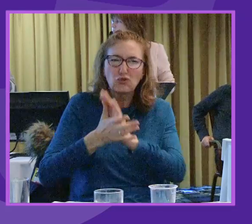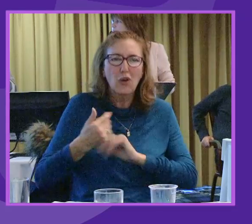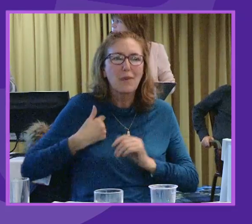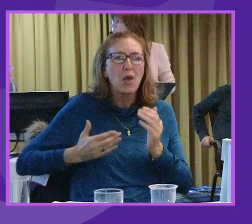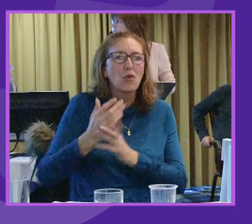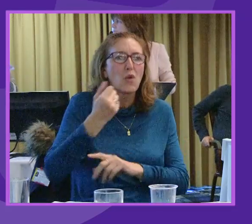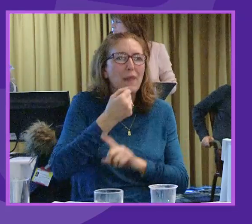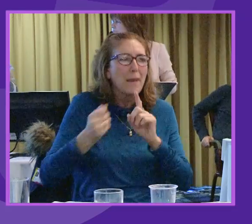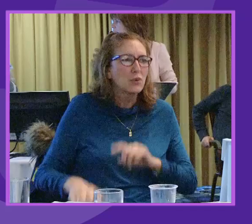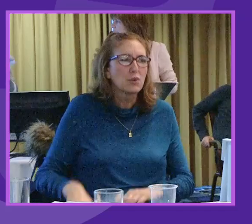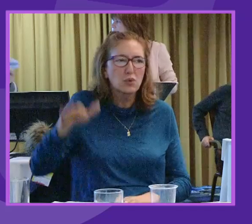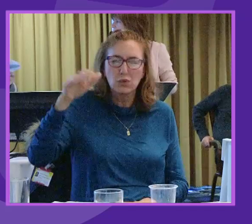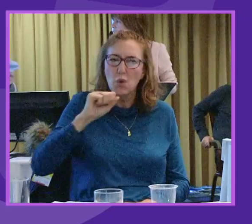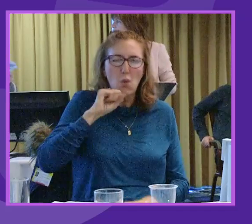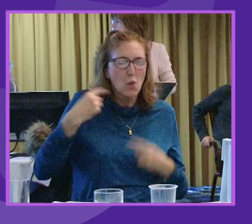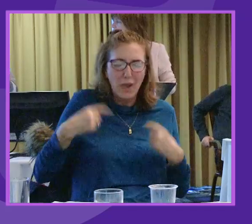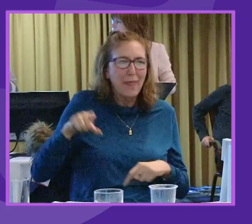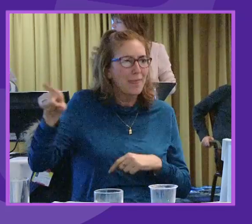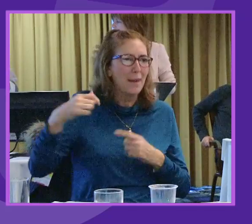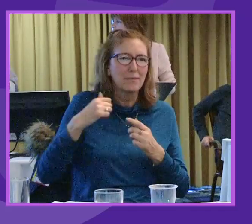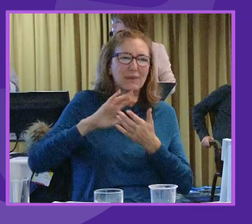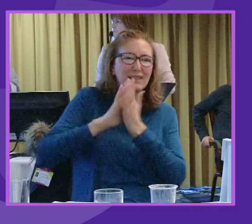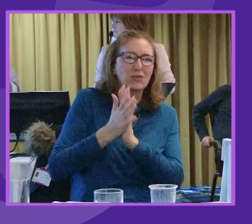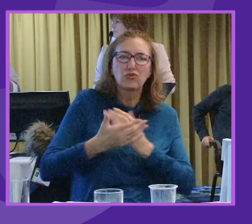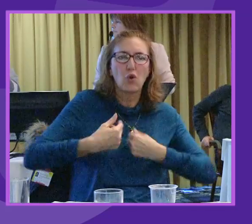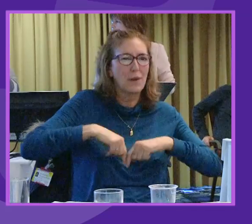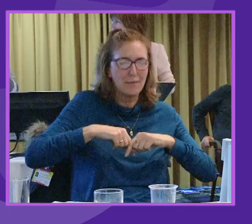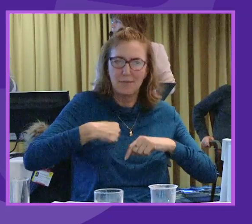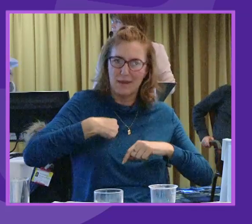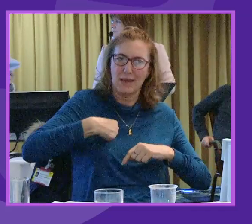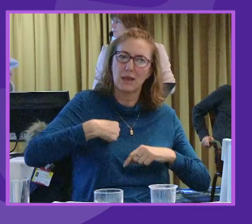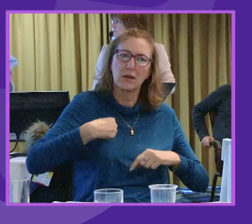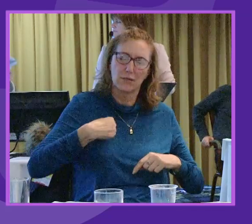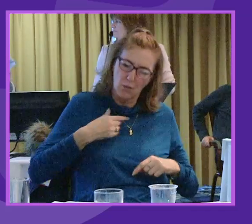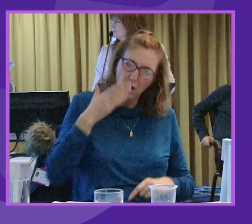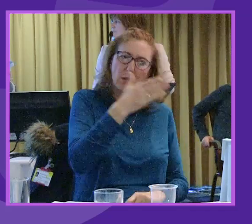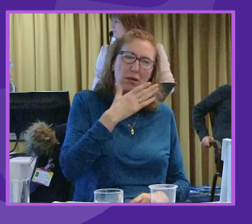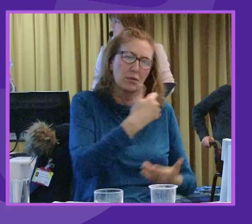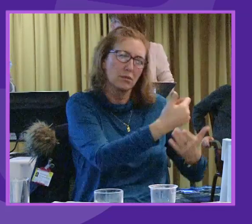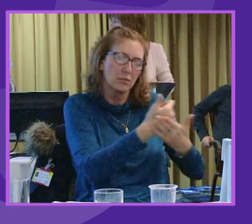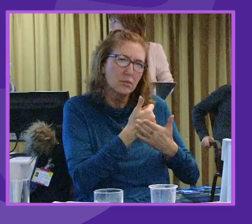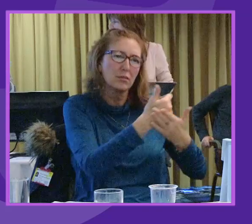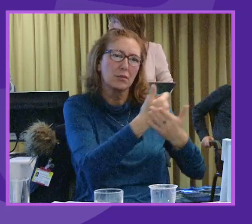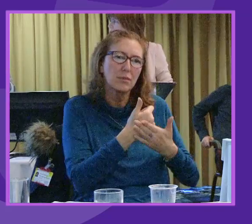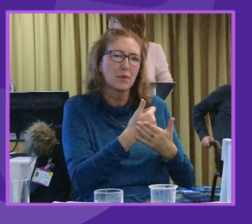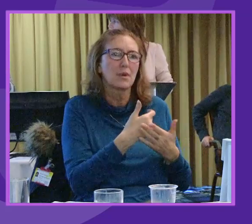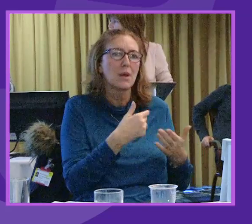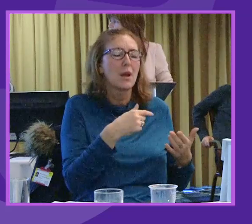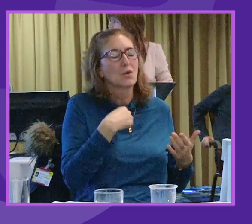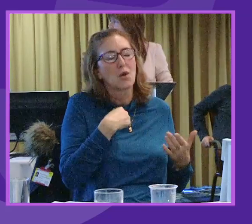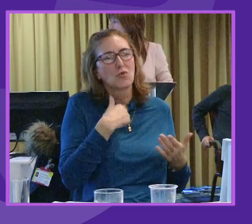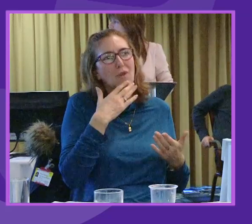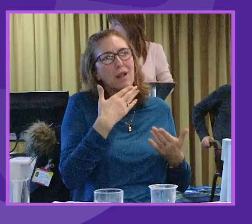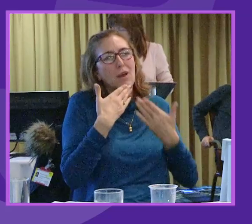going to use my experience to help others to get the help they need through psychotherapy, through mental health services. We all have a part